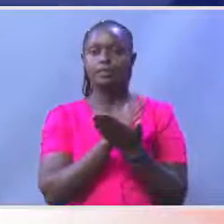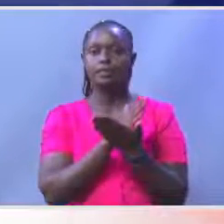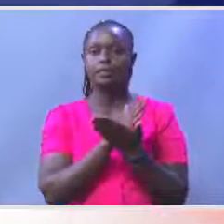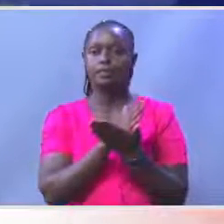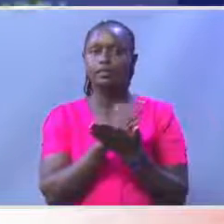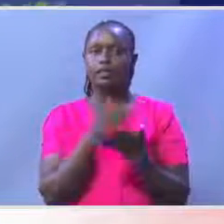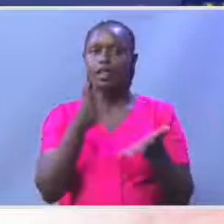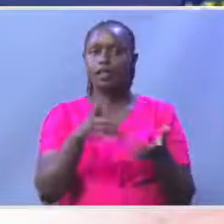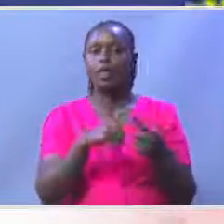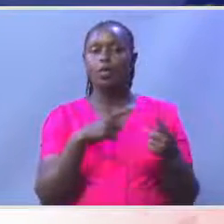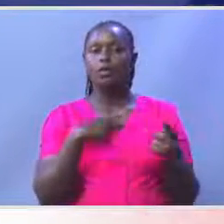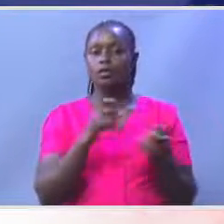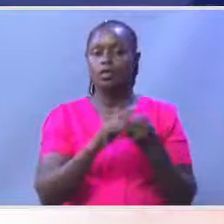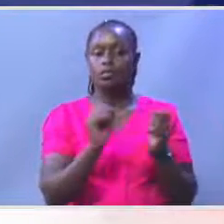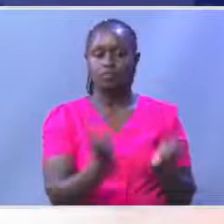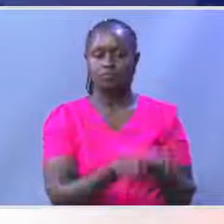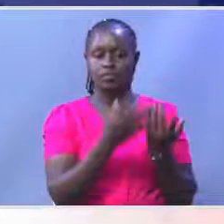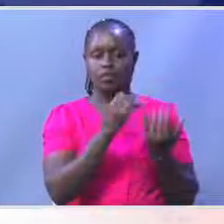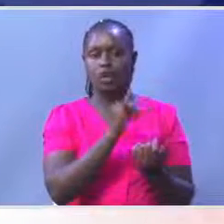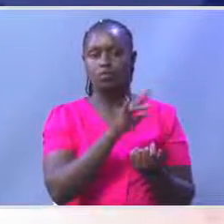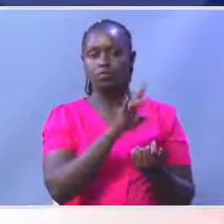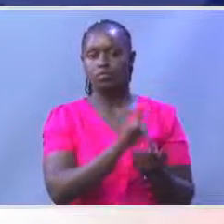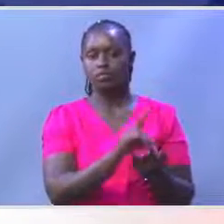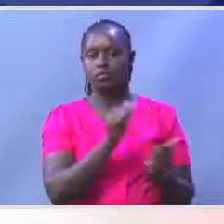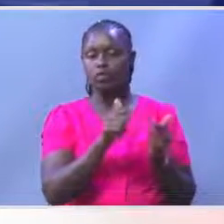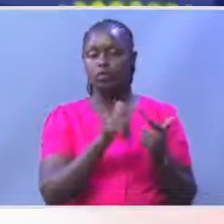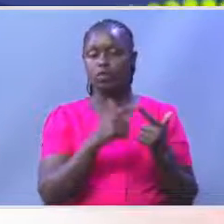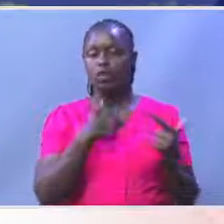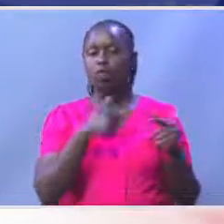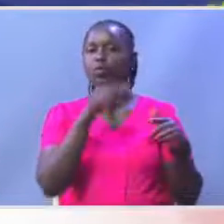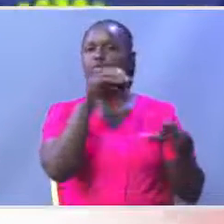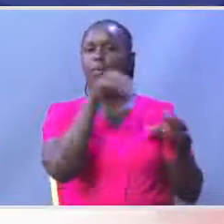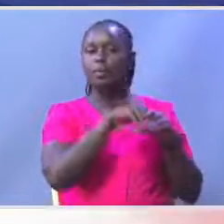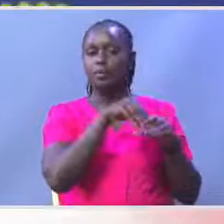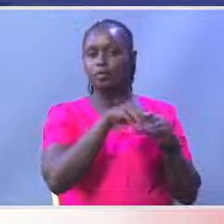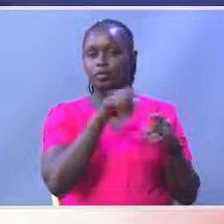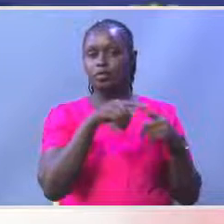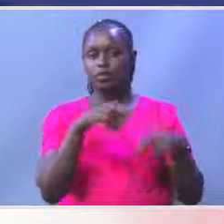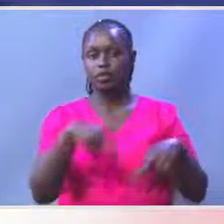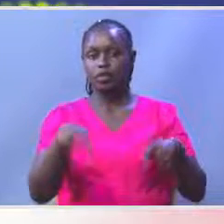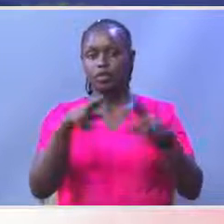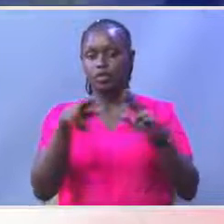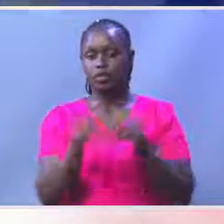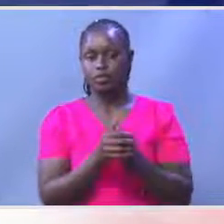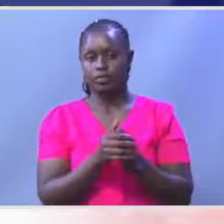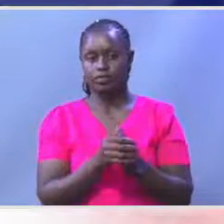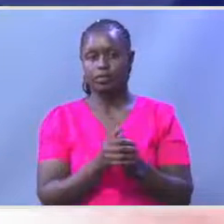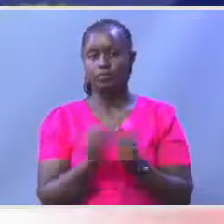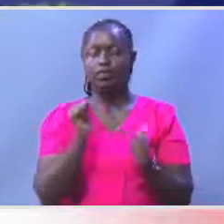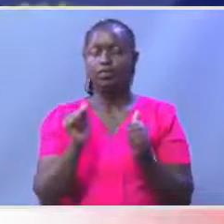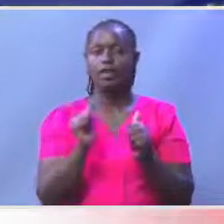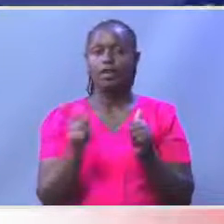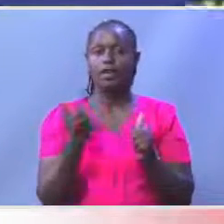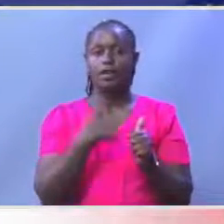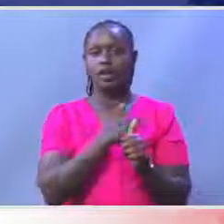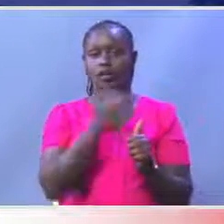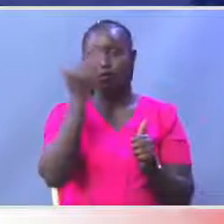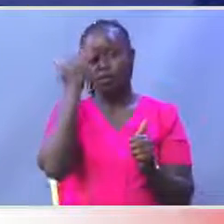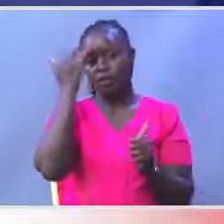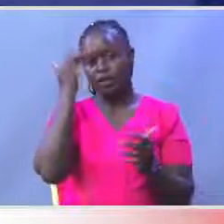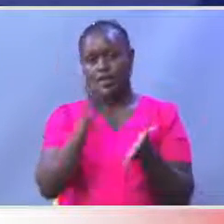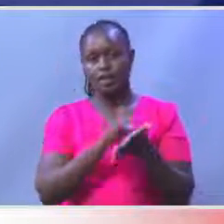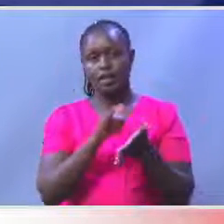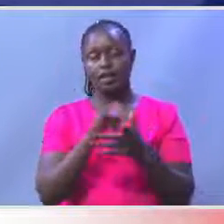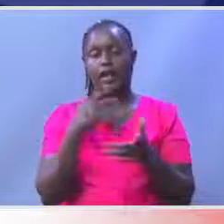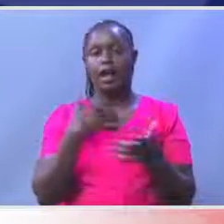there was an IED which was planted along the road, so which flew this vehicle